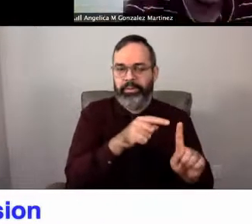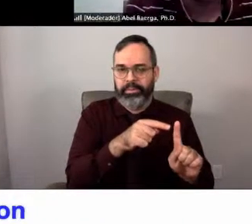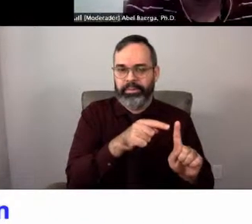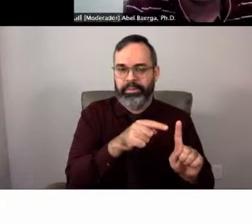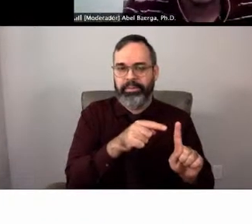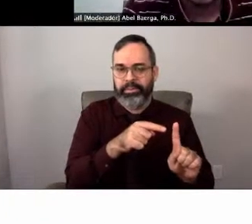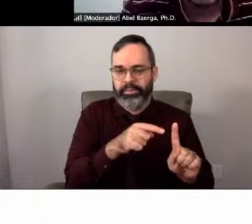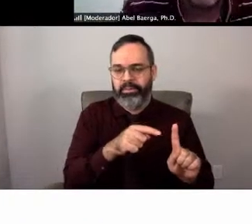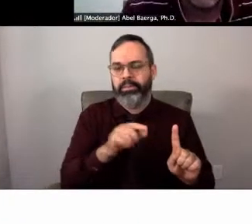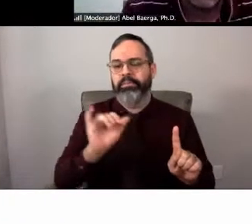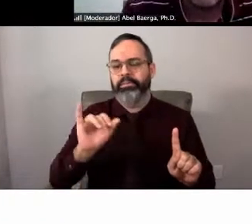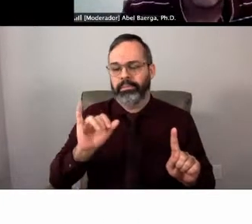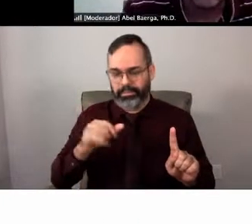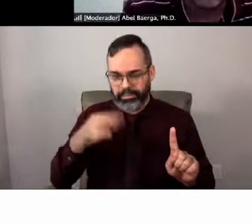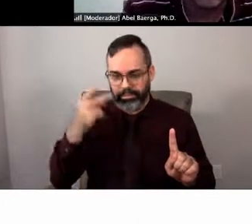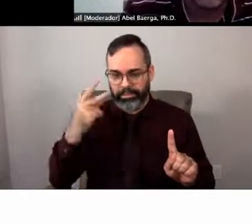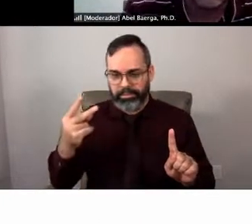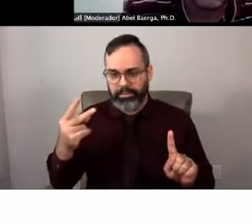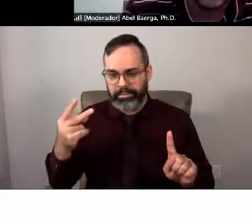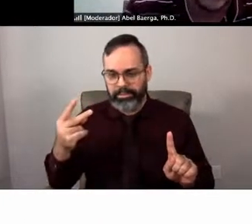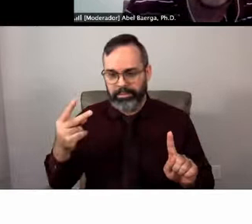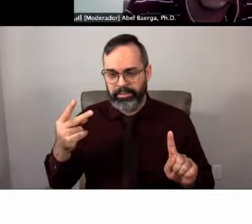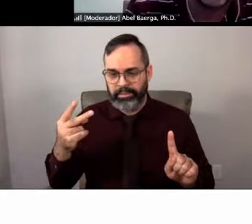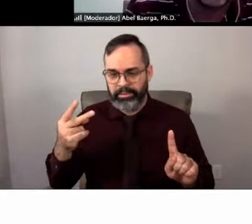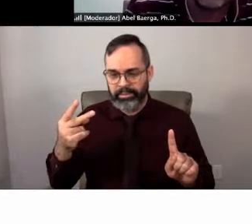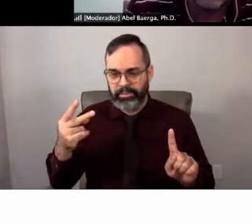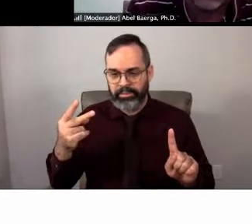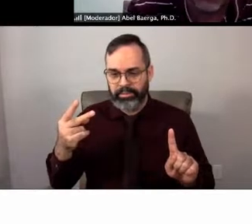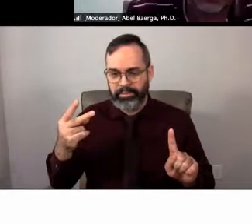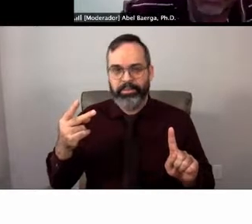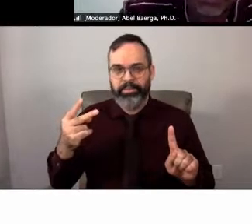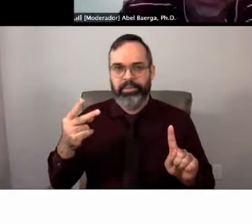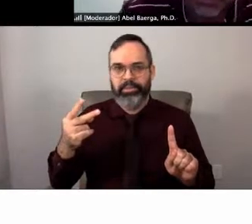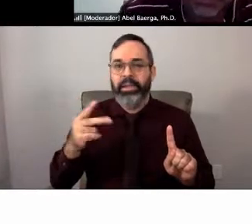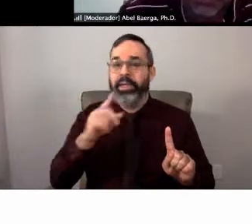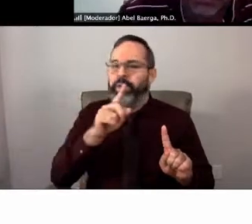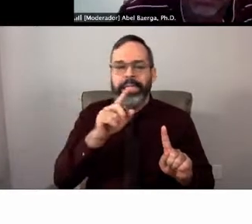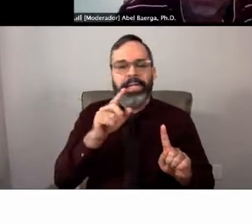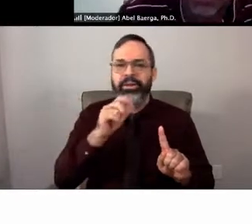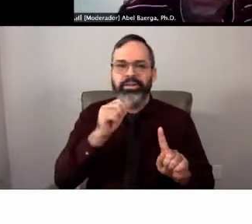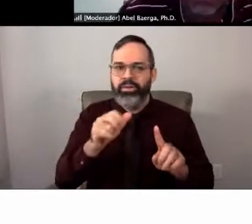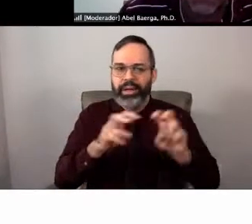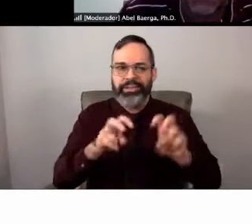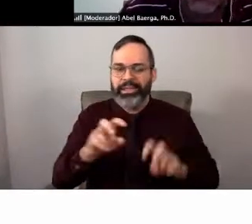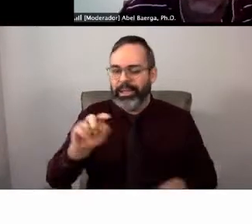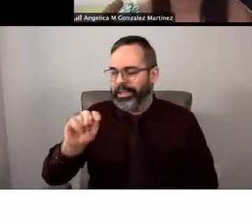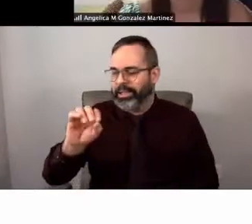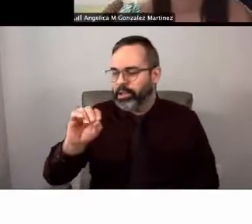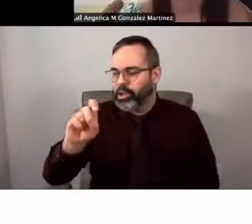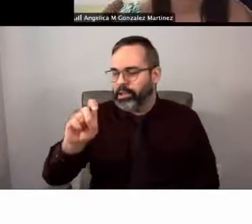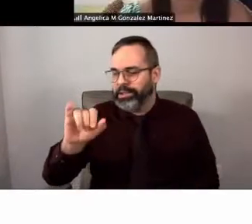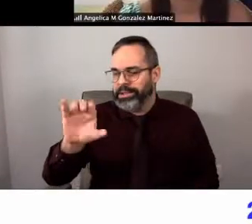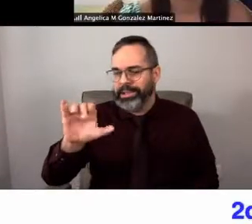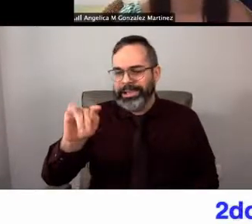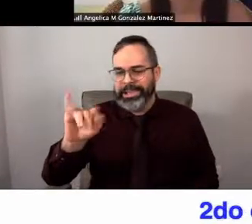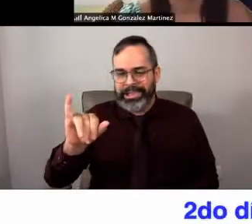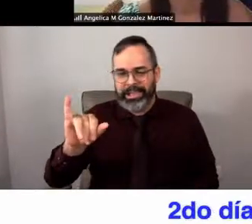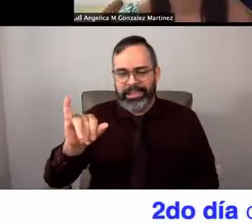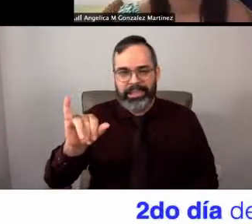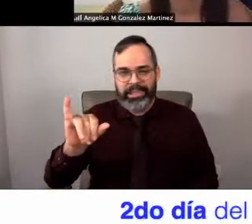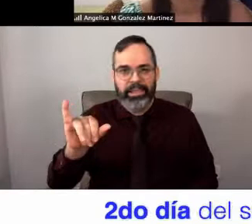Oh, I see. Yes. Yes. So the toxicity, you have not really assessed the toxicity profile of this phage.